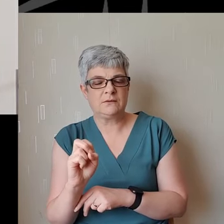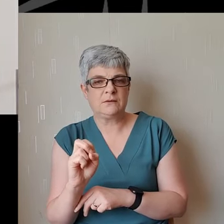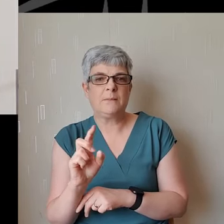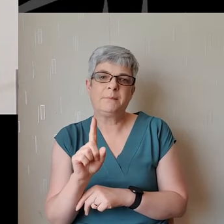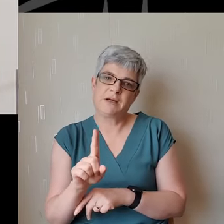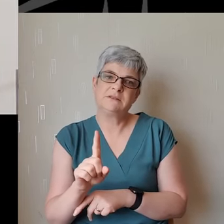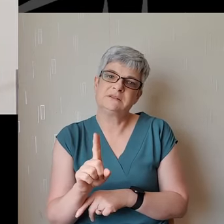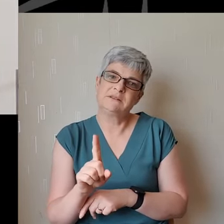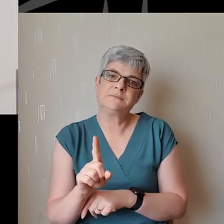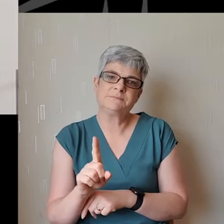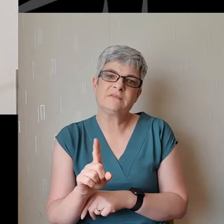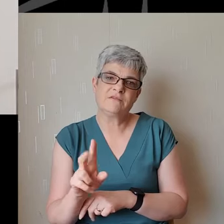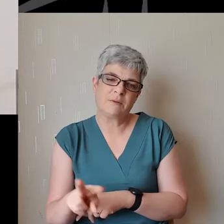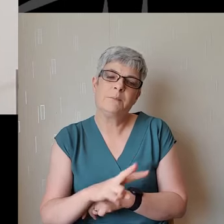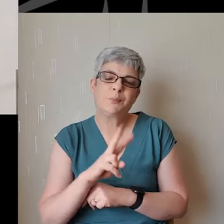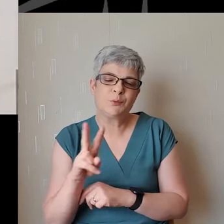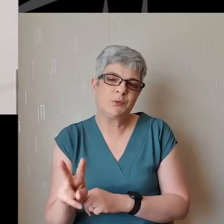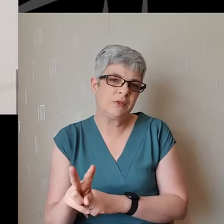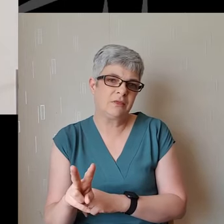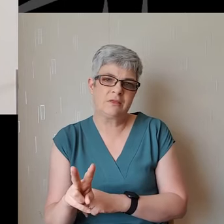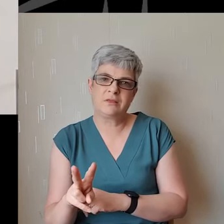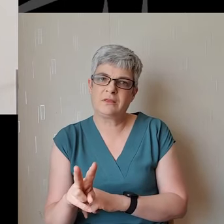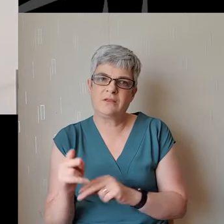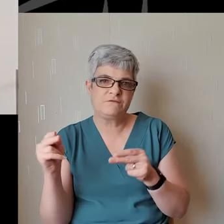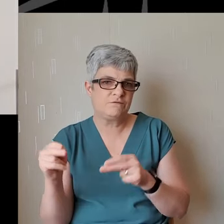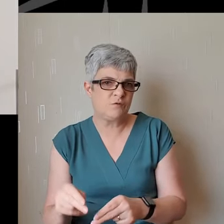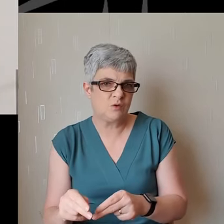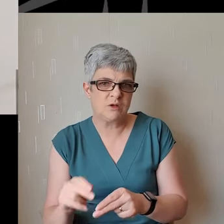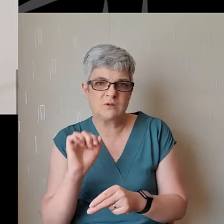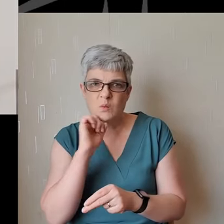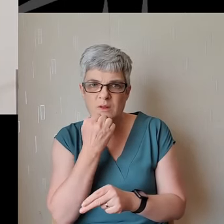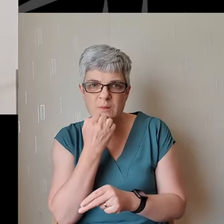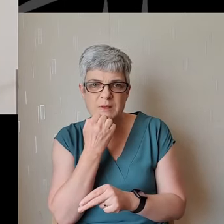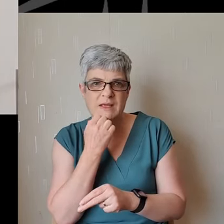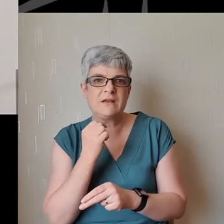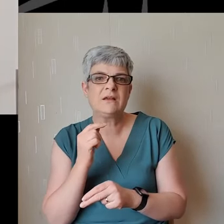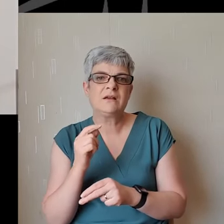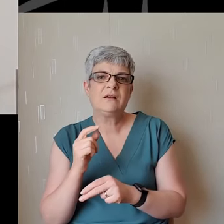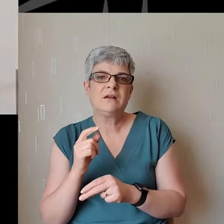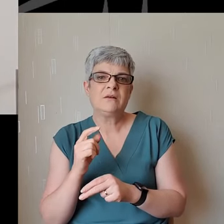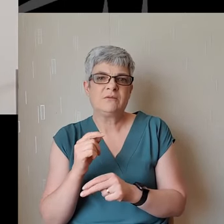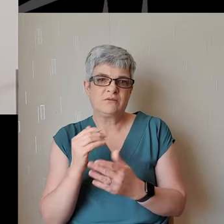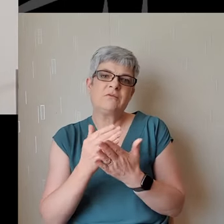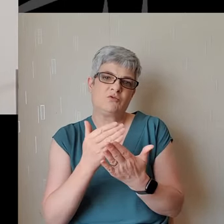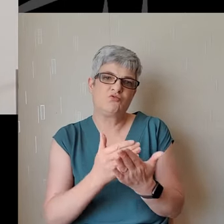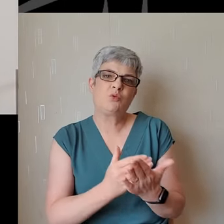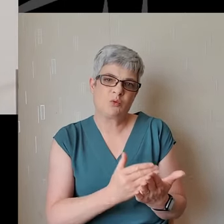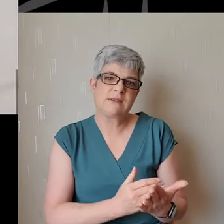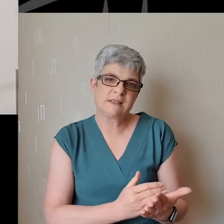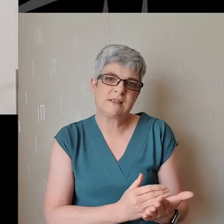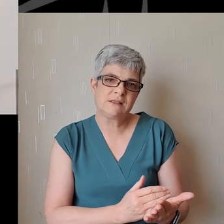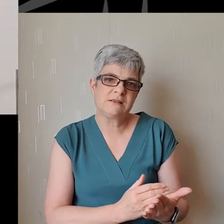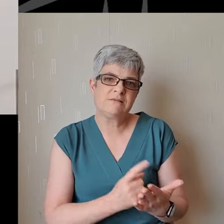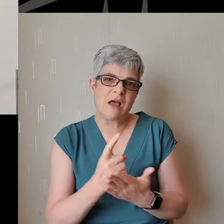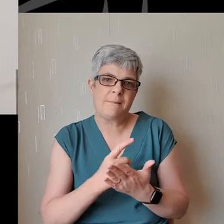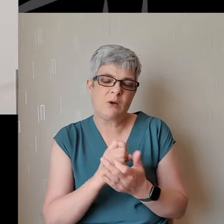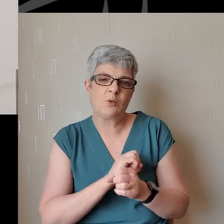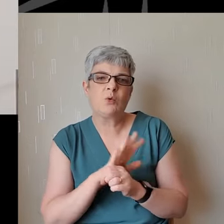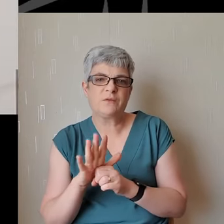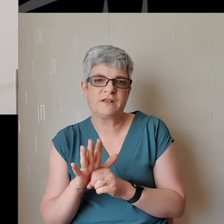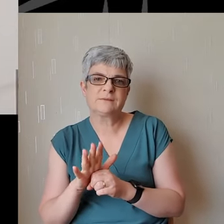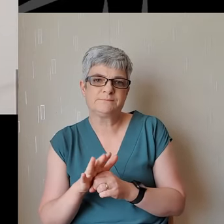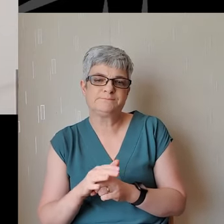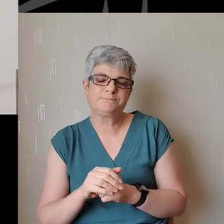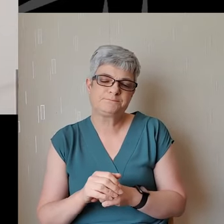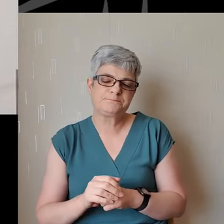for both instances, the funerals will be taking place under the restrictions of the COVID